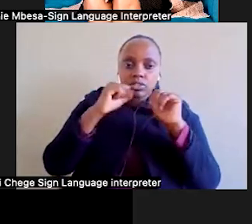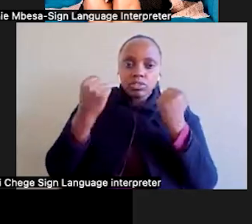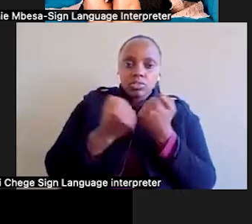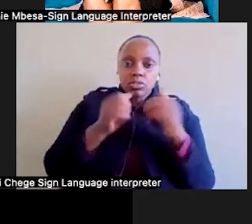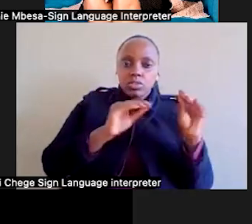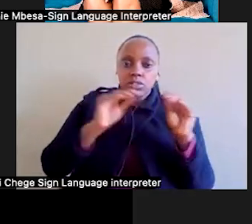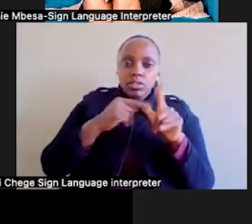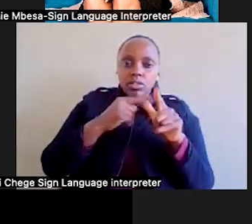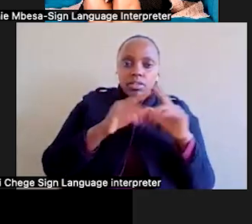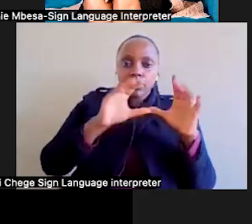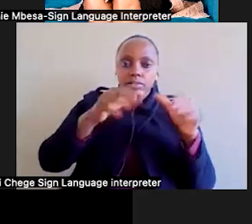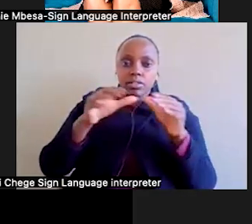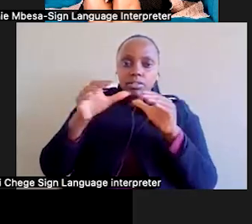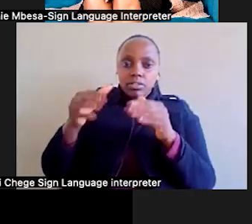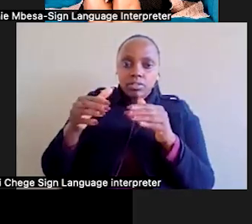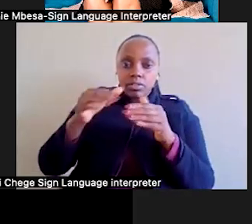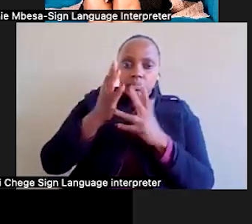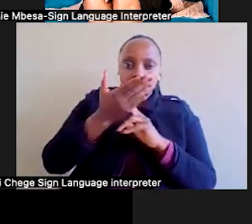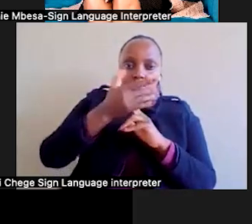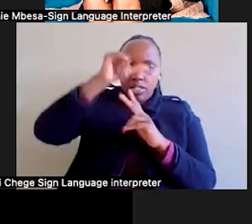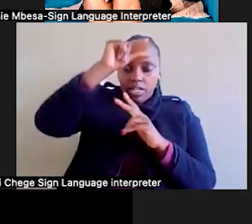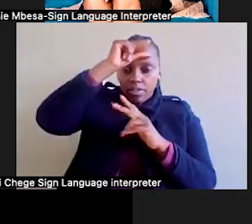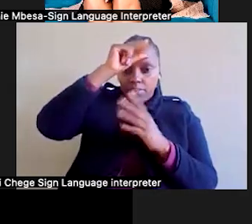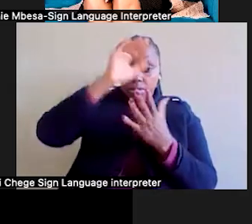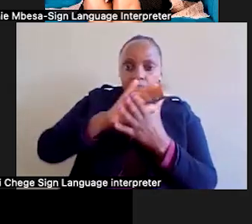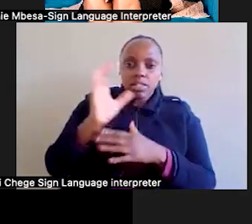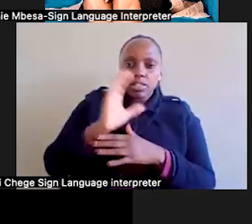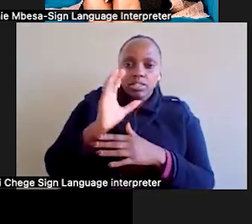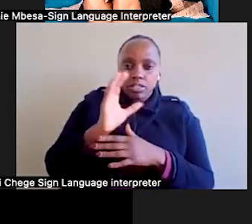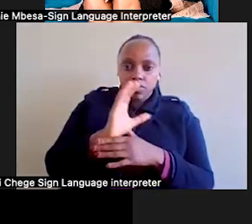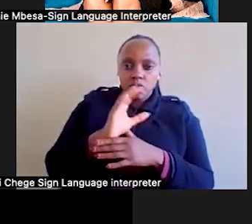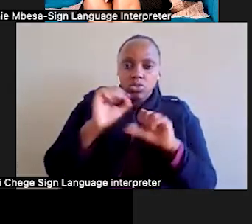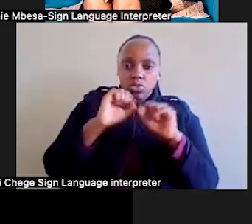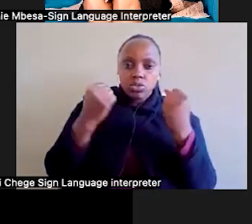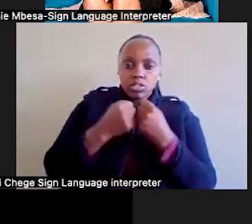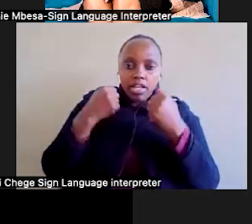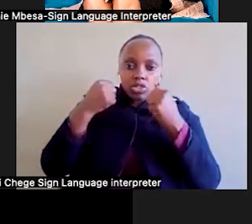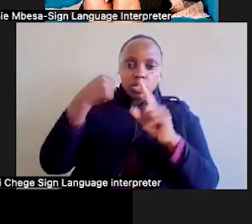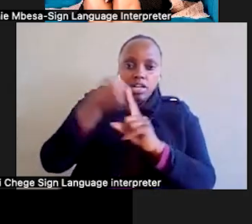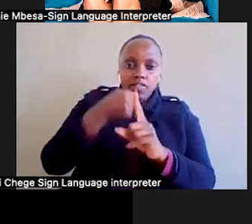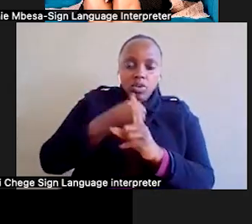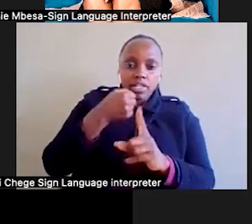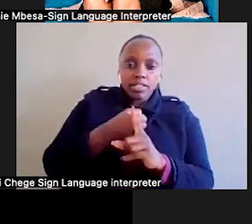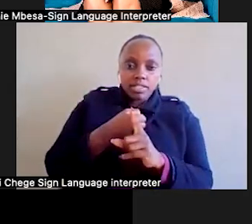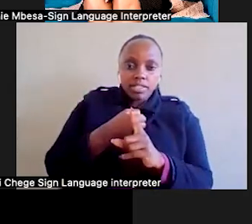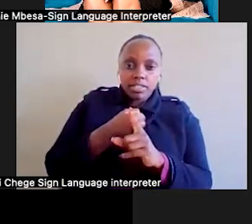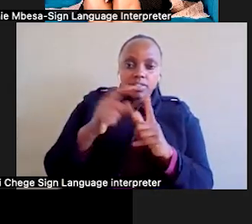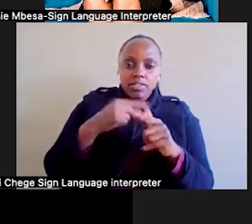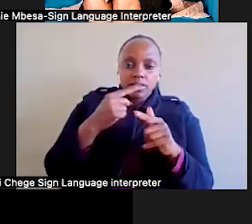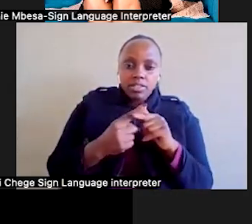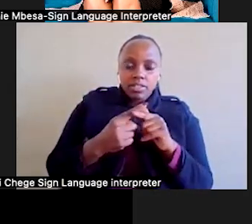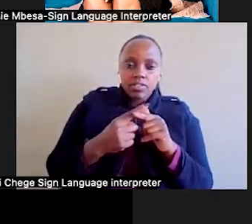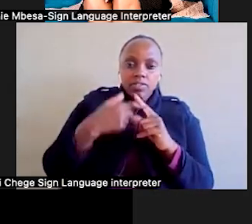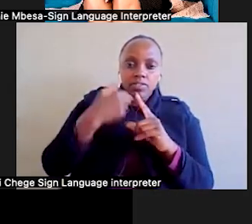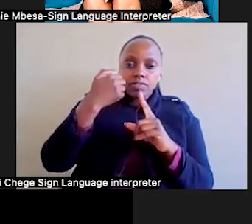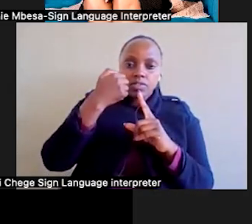close relationship between government and civil society has resulted in strong advocacy and lobbying